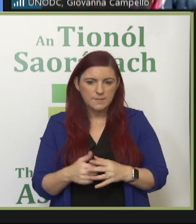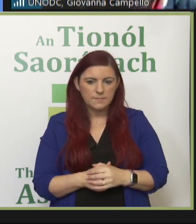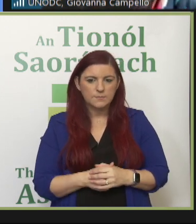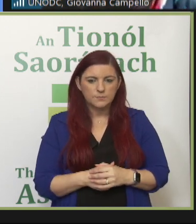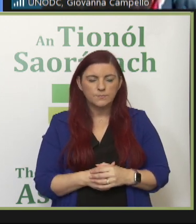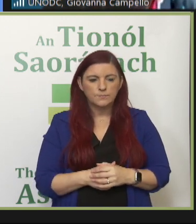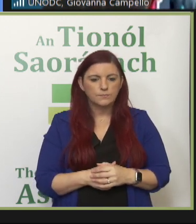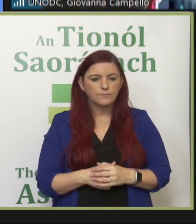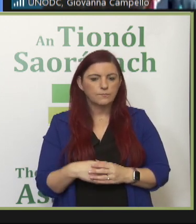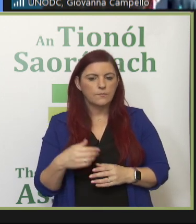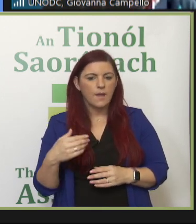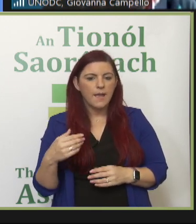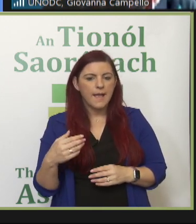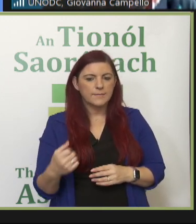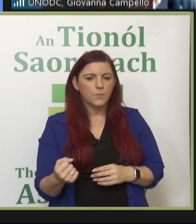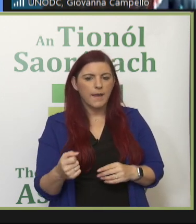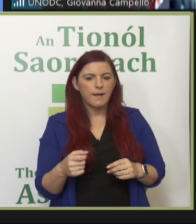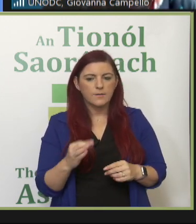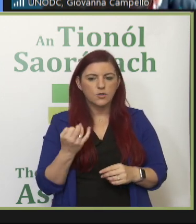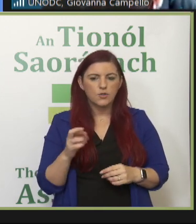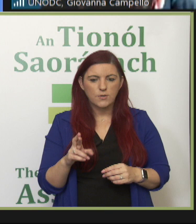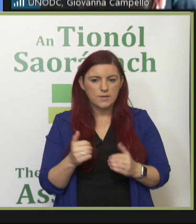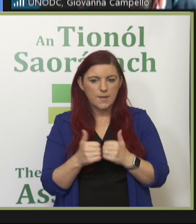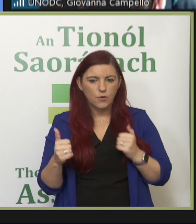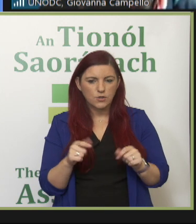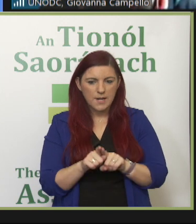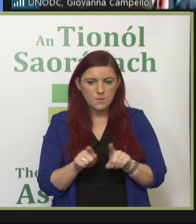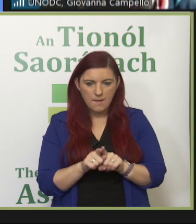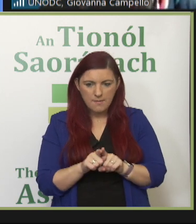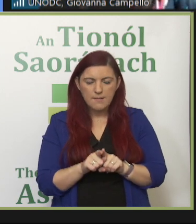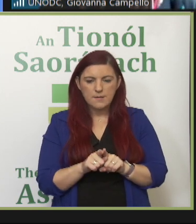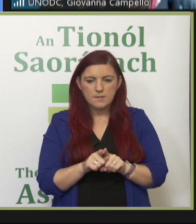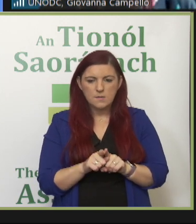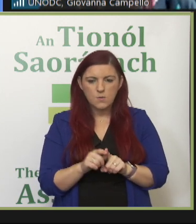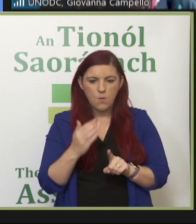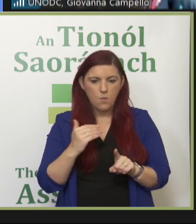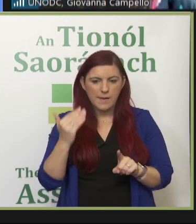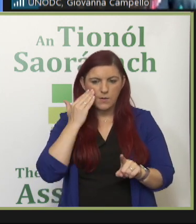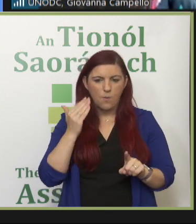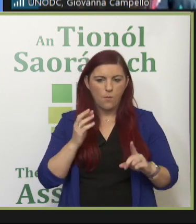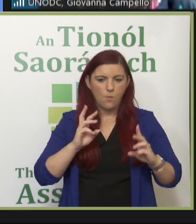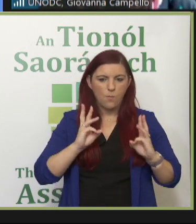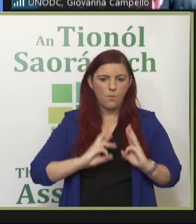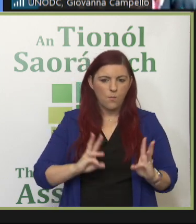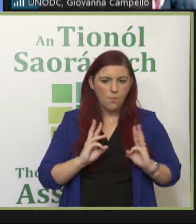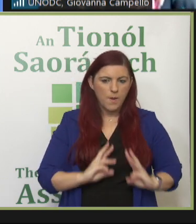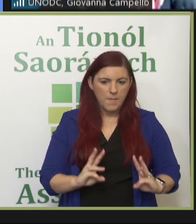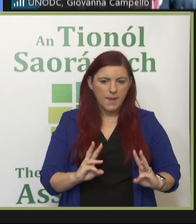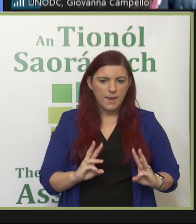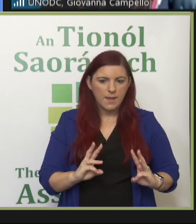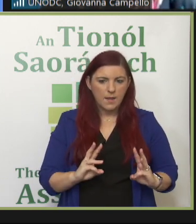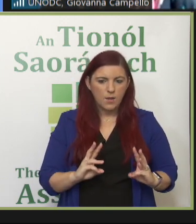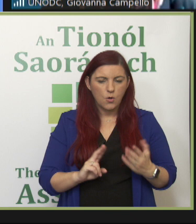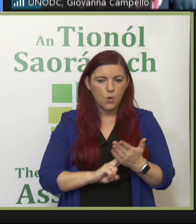a gender dimension in that we know that women who use drugs are disproportionately